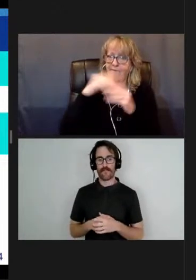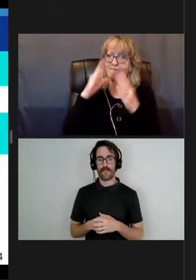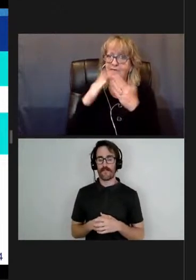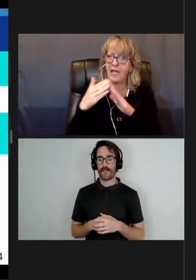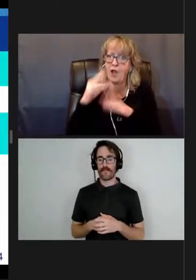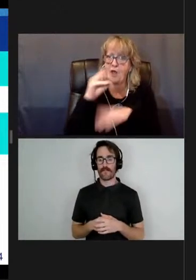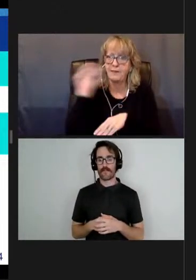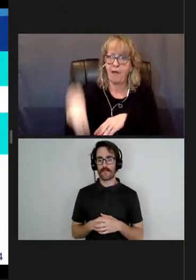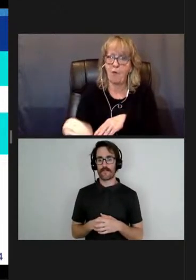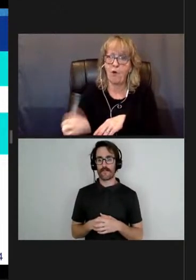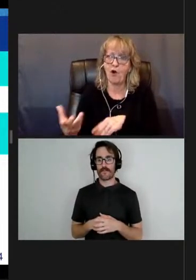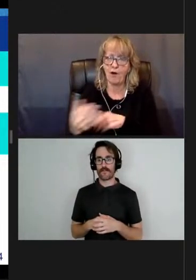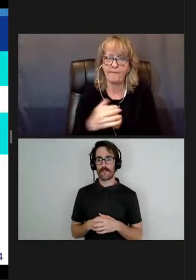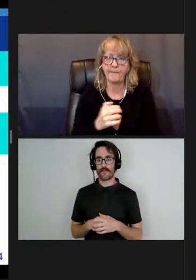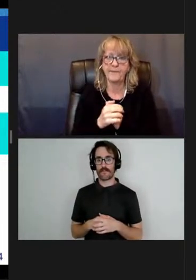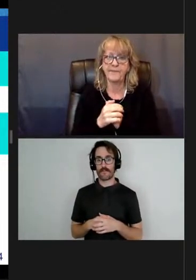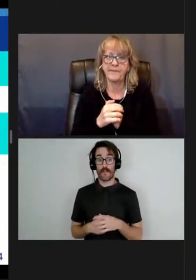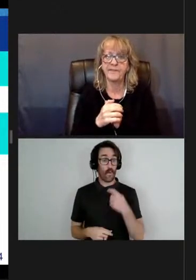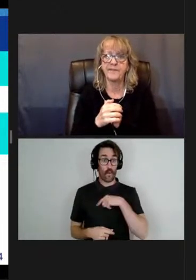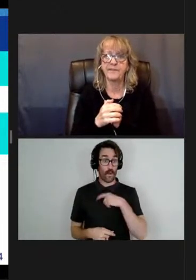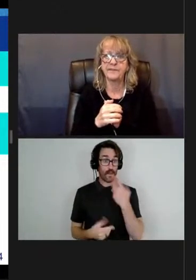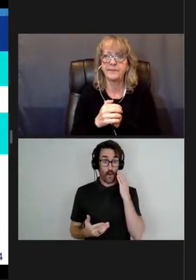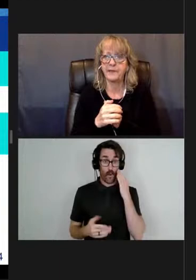We realize this is a challenge.